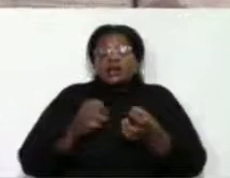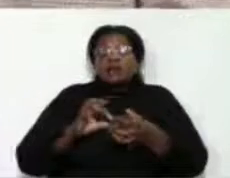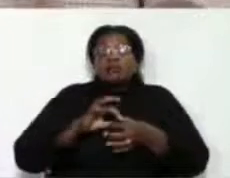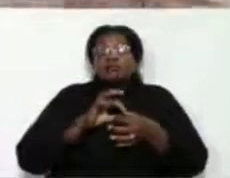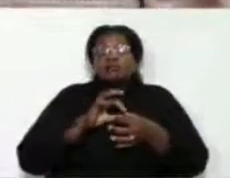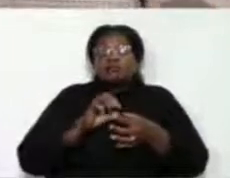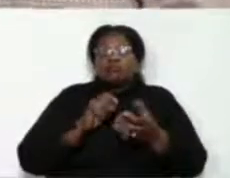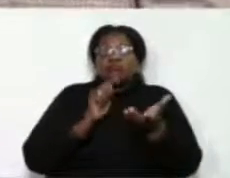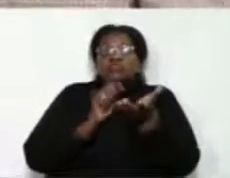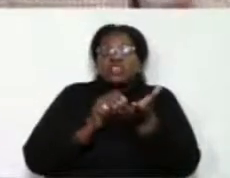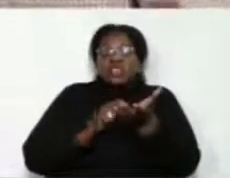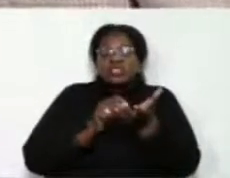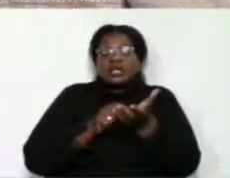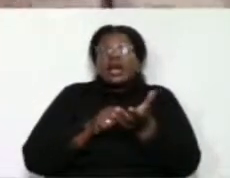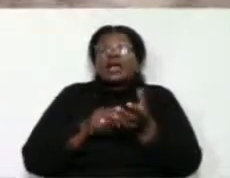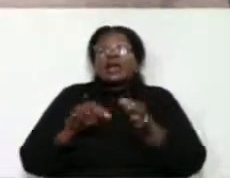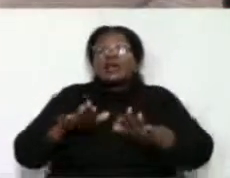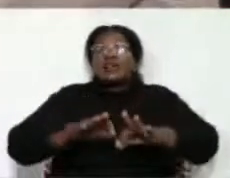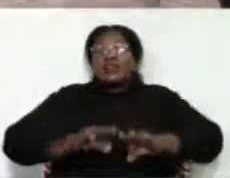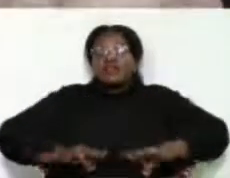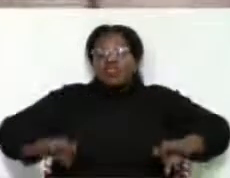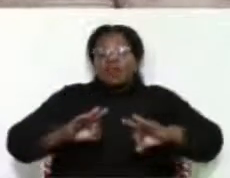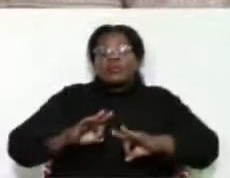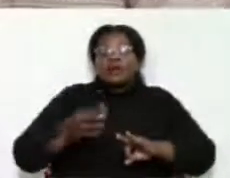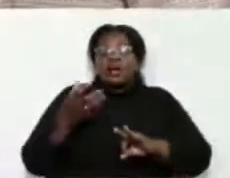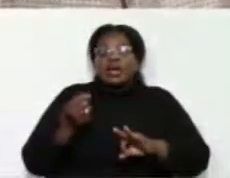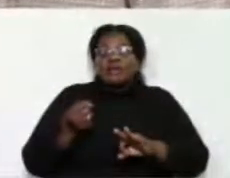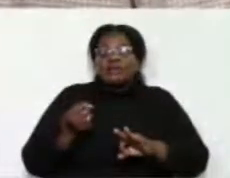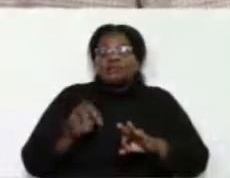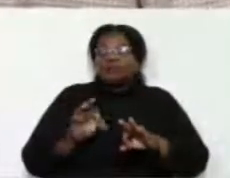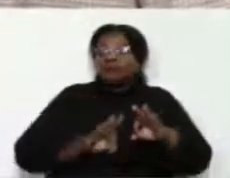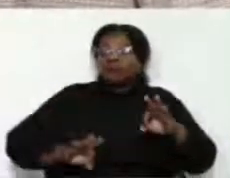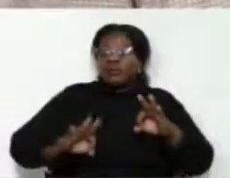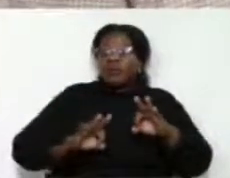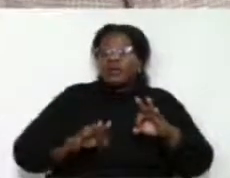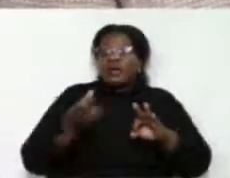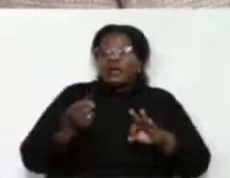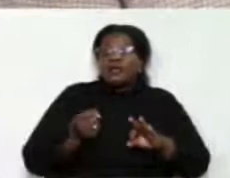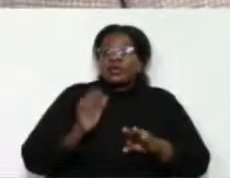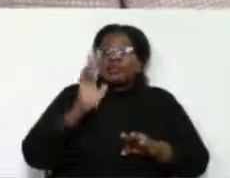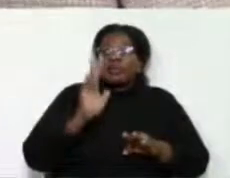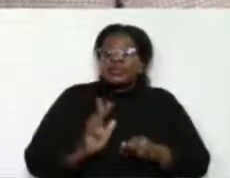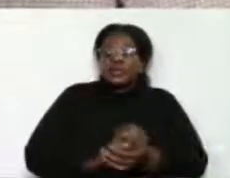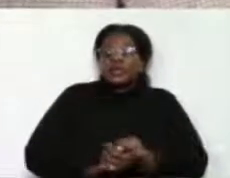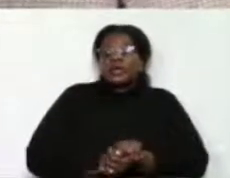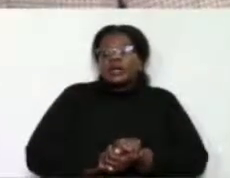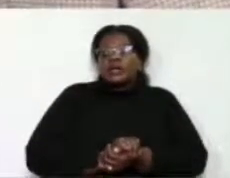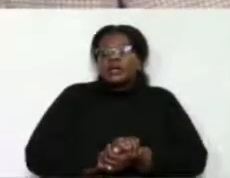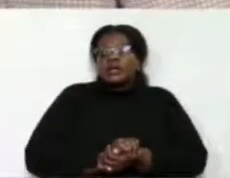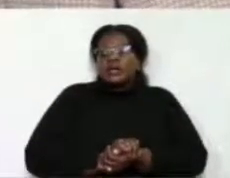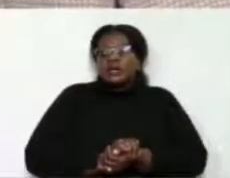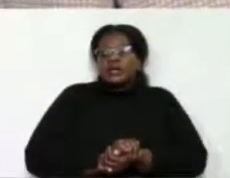Okay. And then the farmer has a steady customer, and also